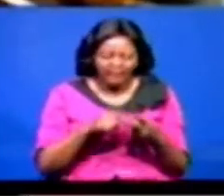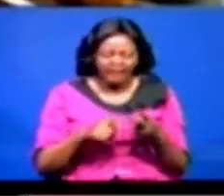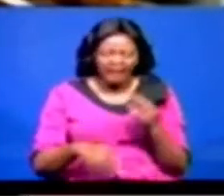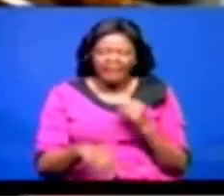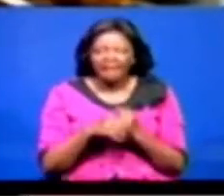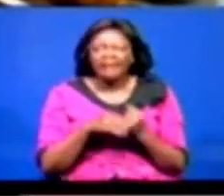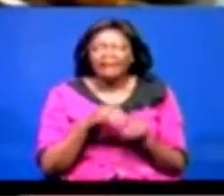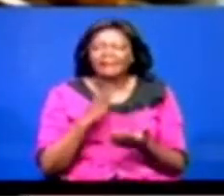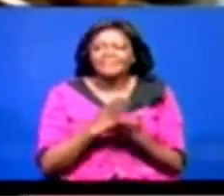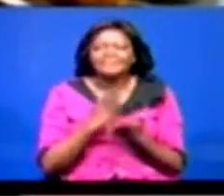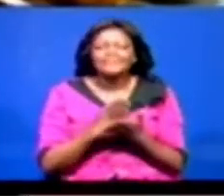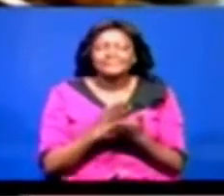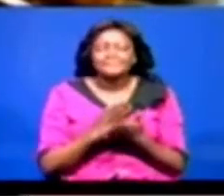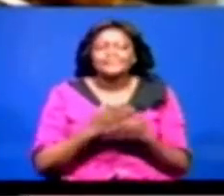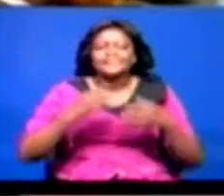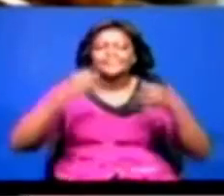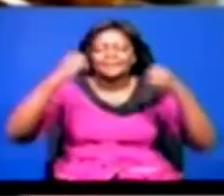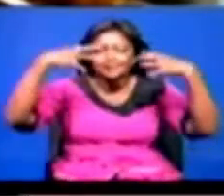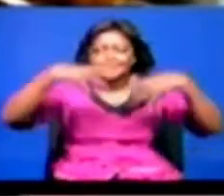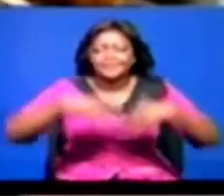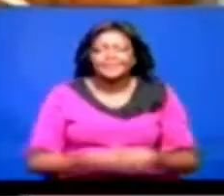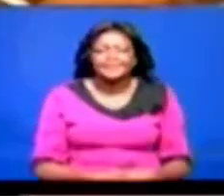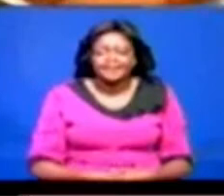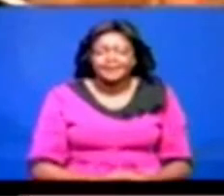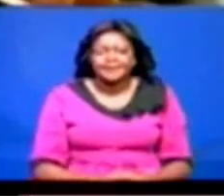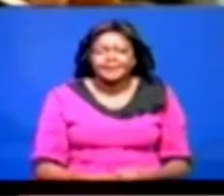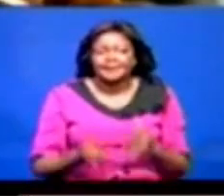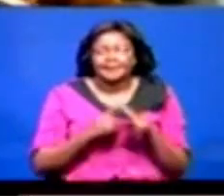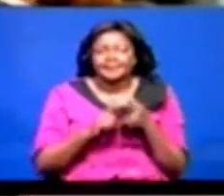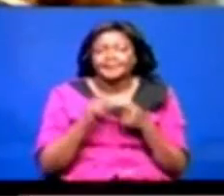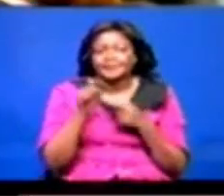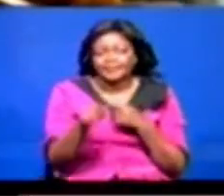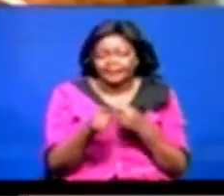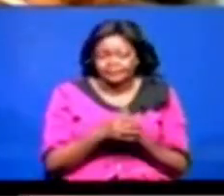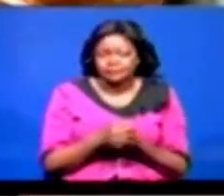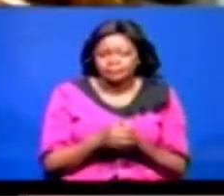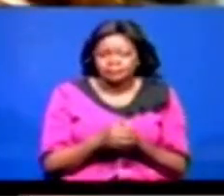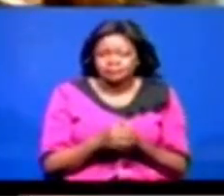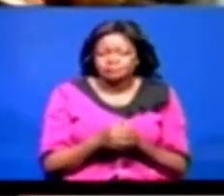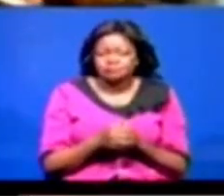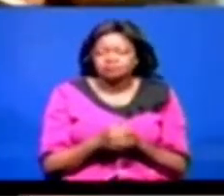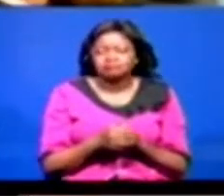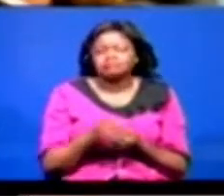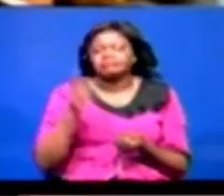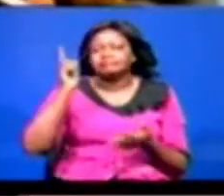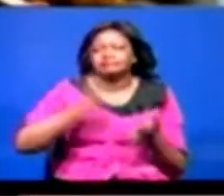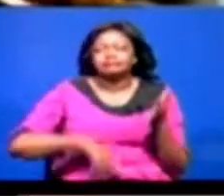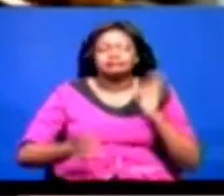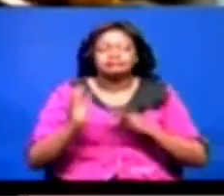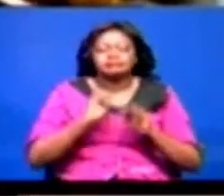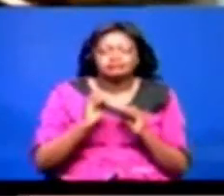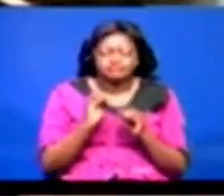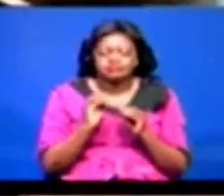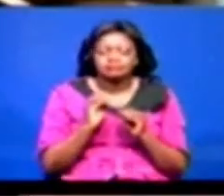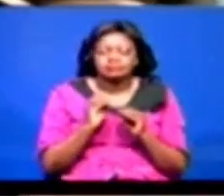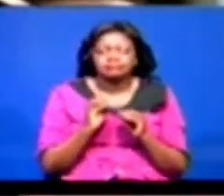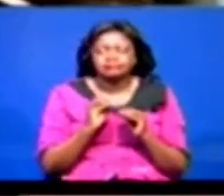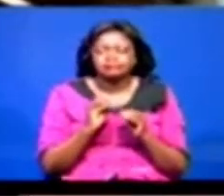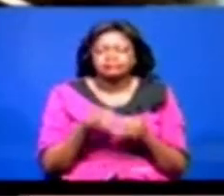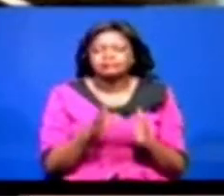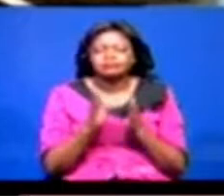of verifiability. So that then is the architecture of what our election pathway looks